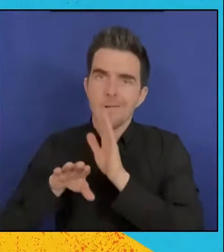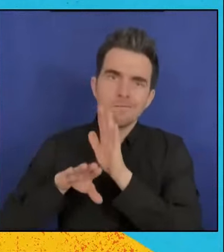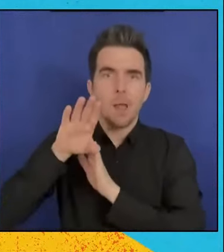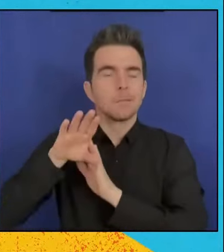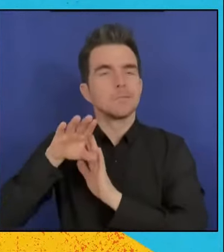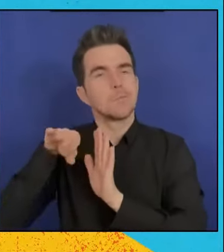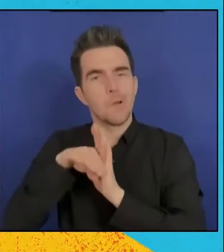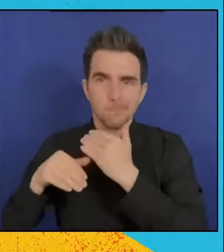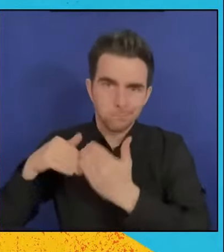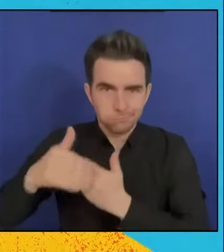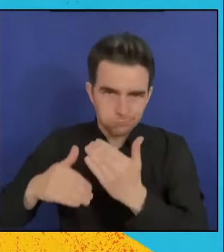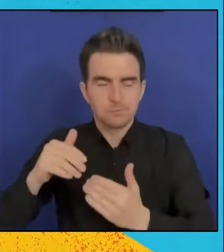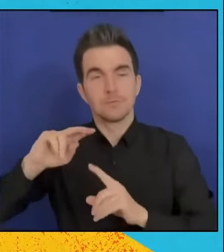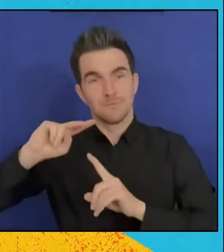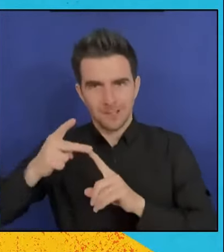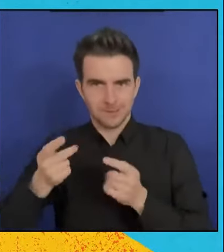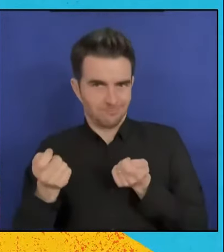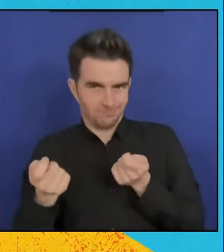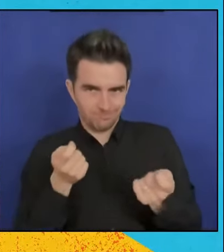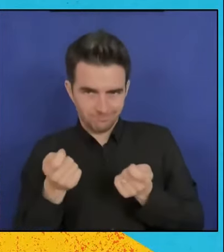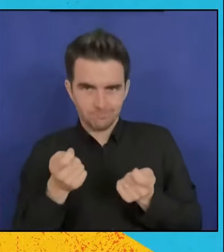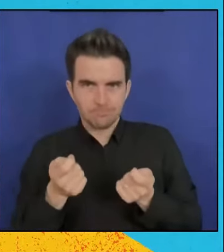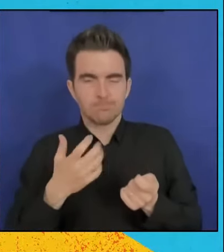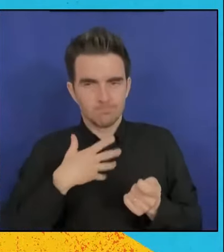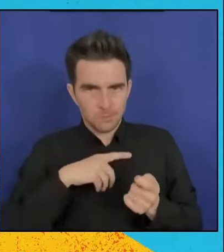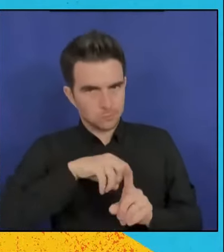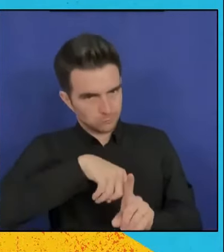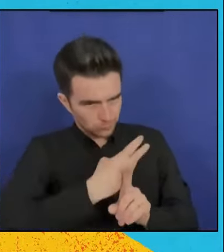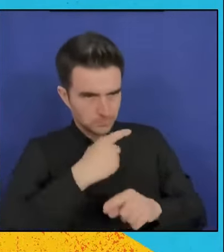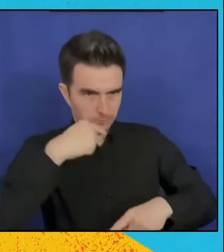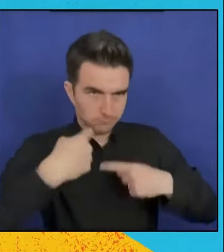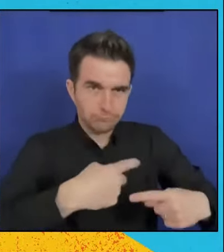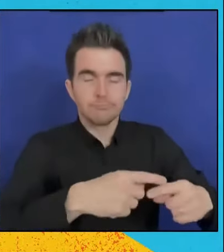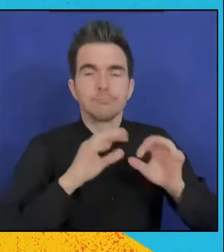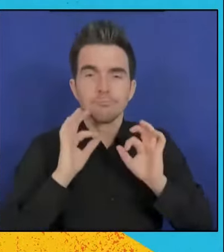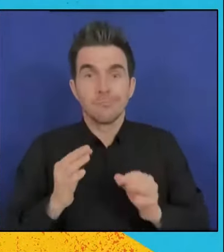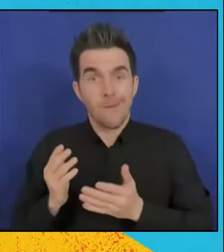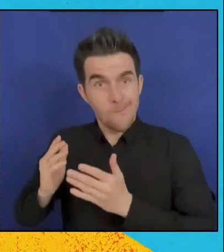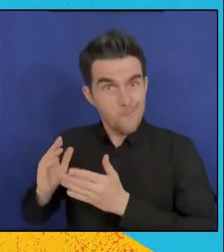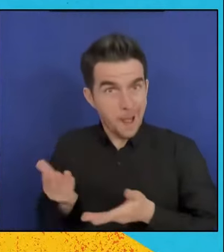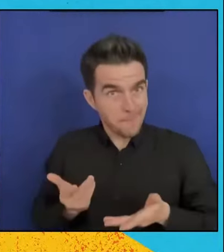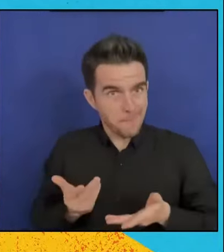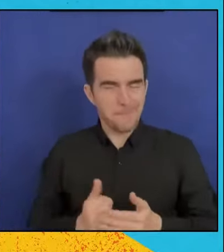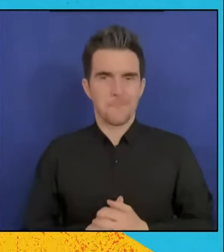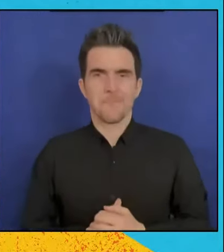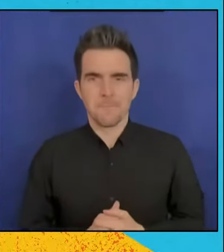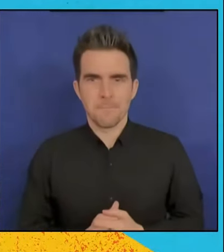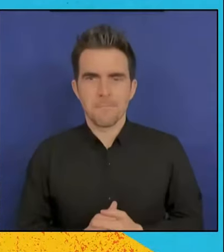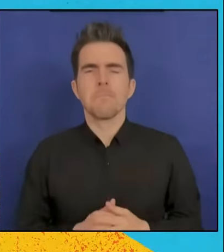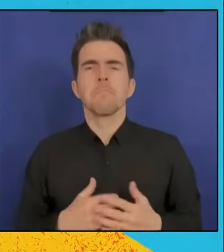Achim, how would you define meaningful youth engagement in the context of sustainable development?